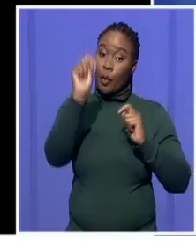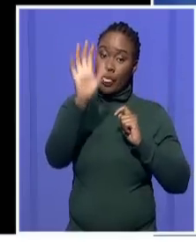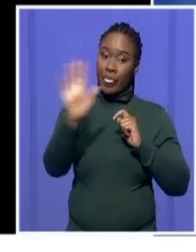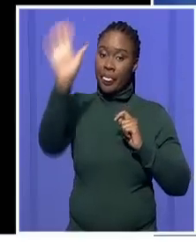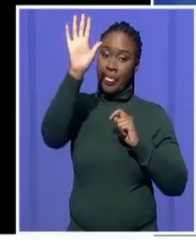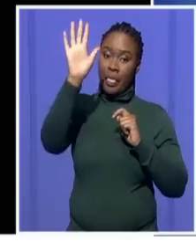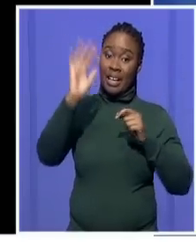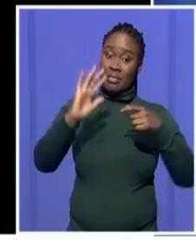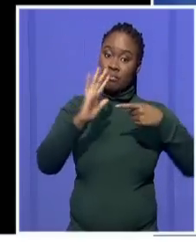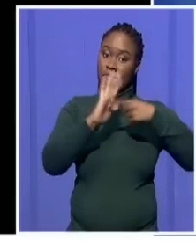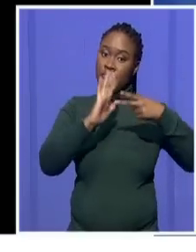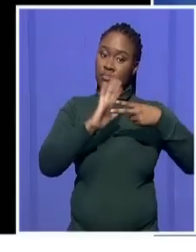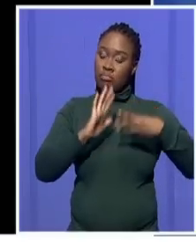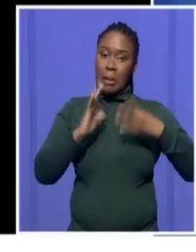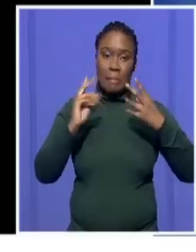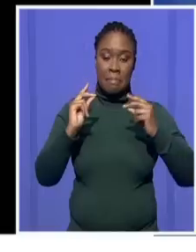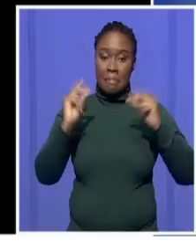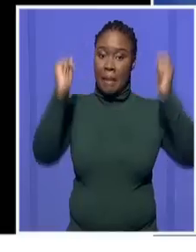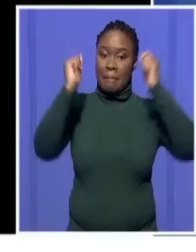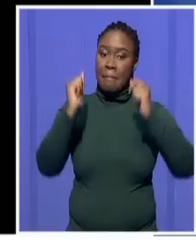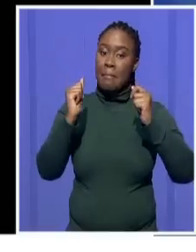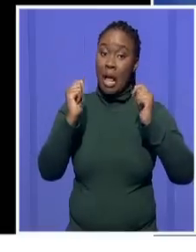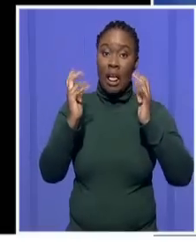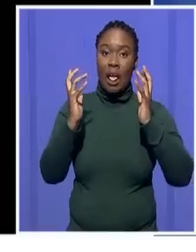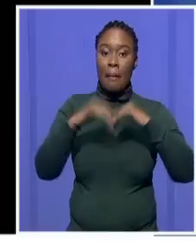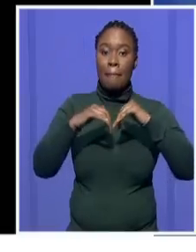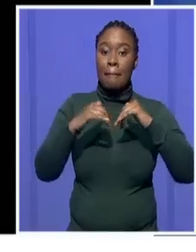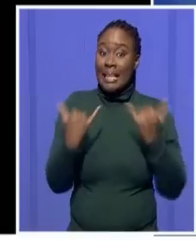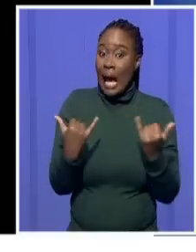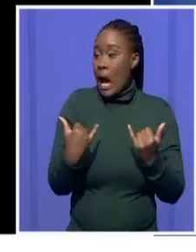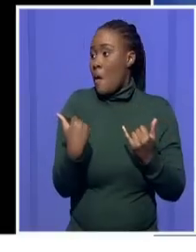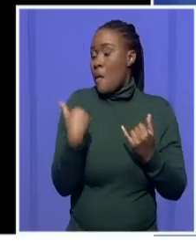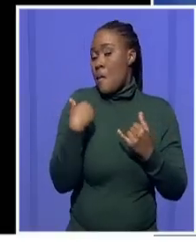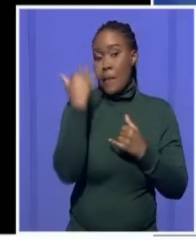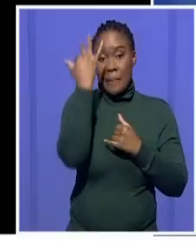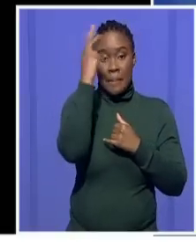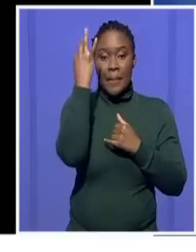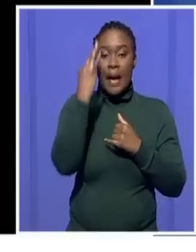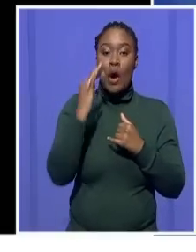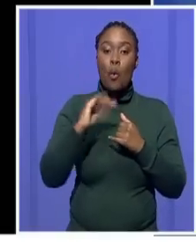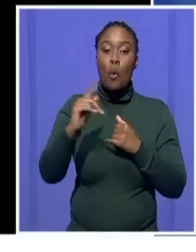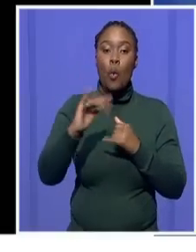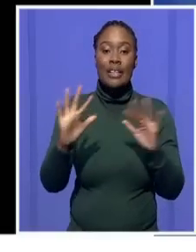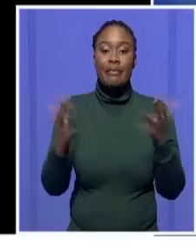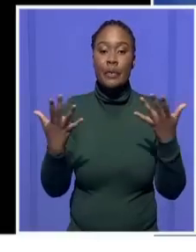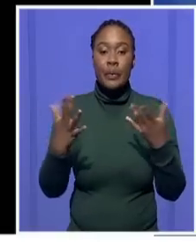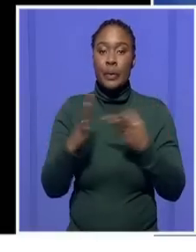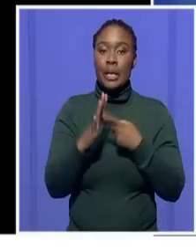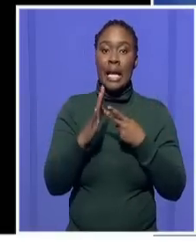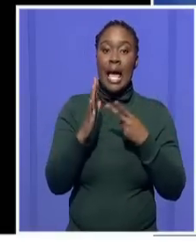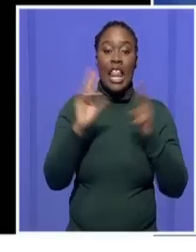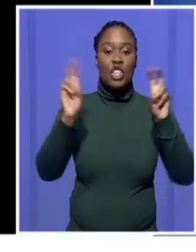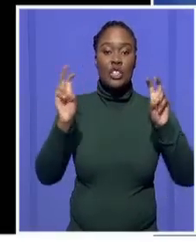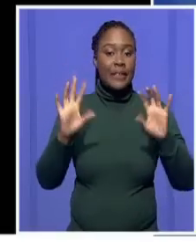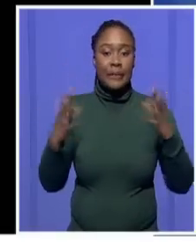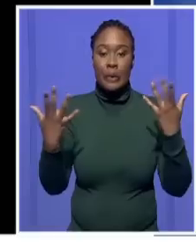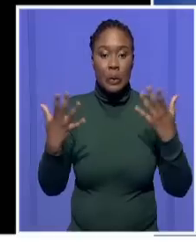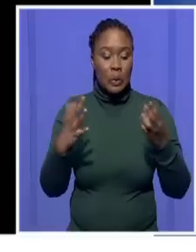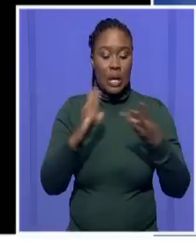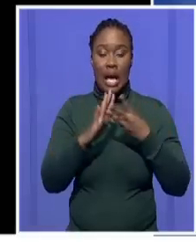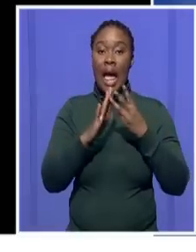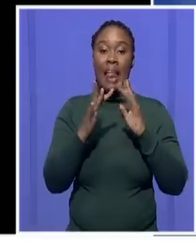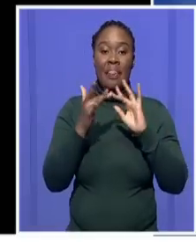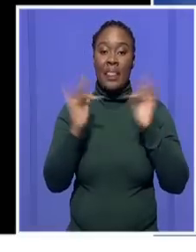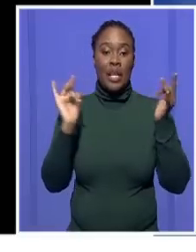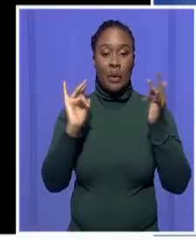all three of those services have more or less collapsed. There is no water, no electricity in these areas, from